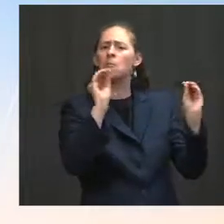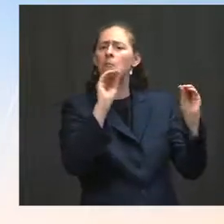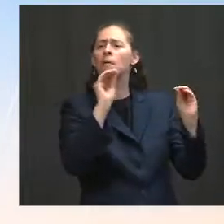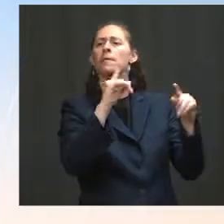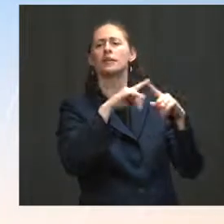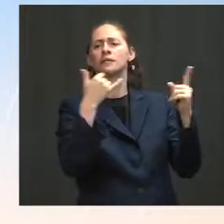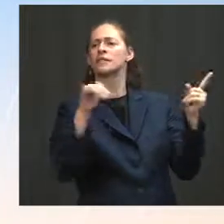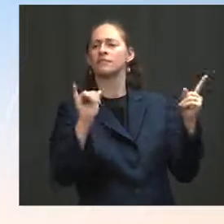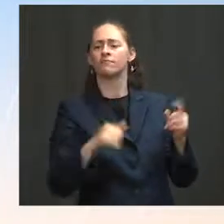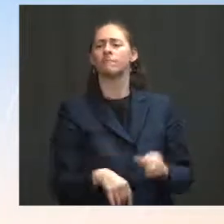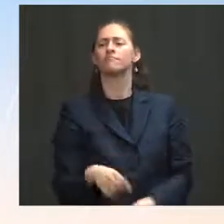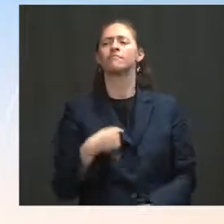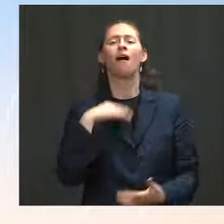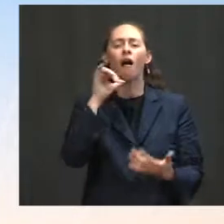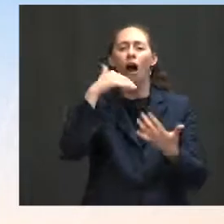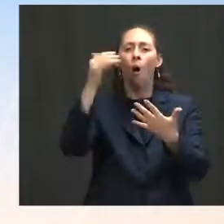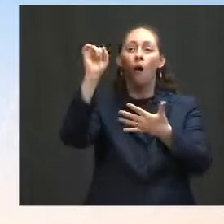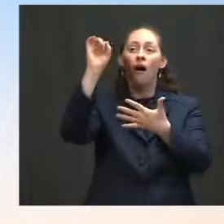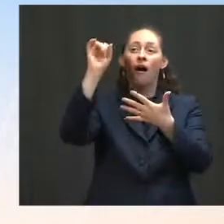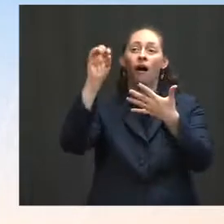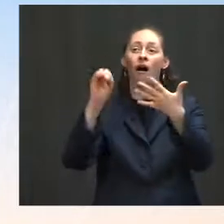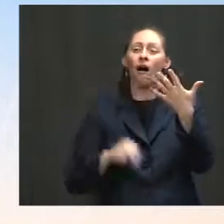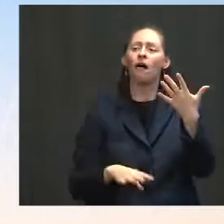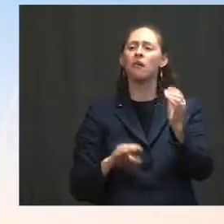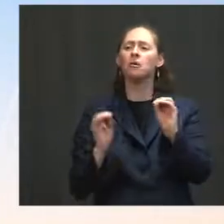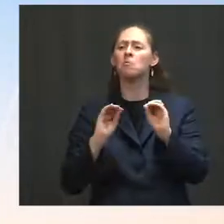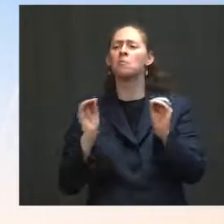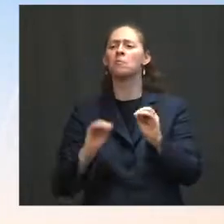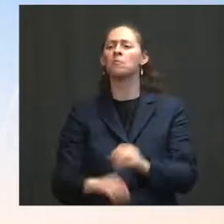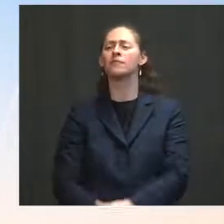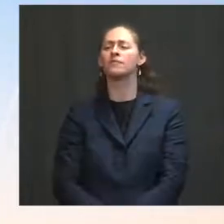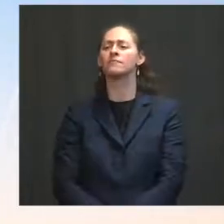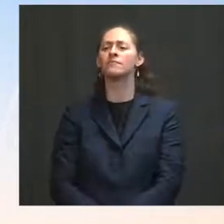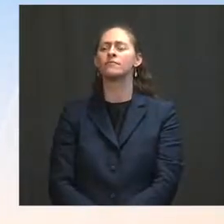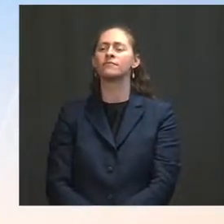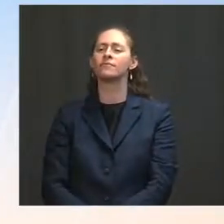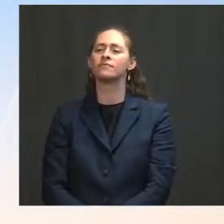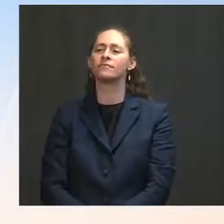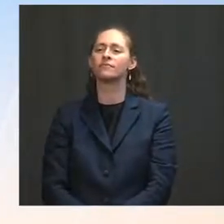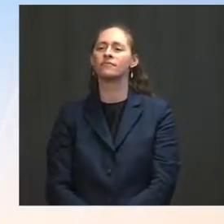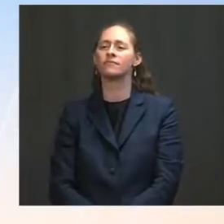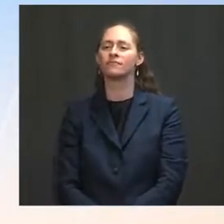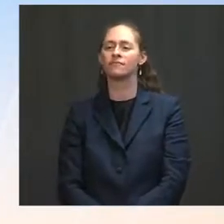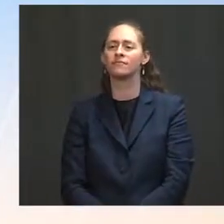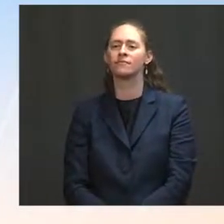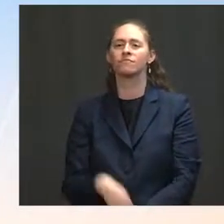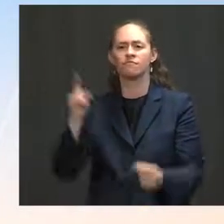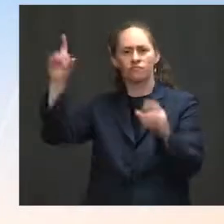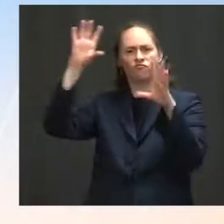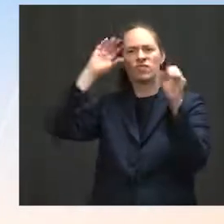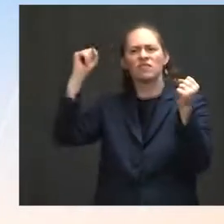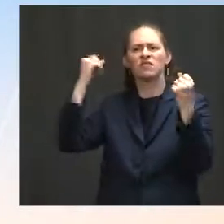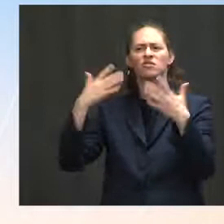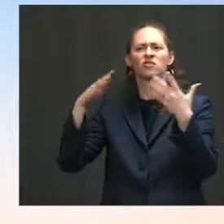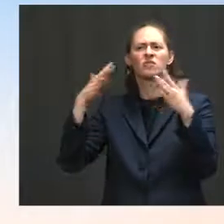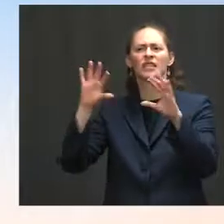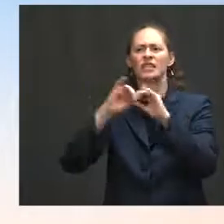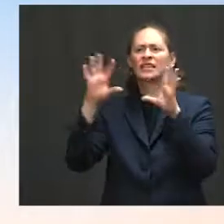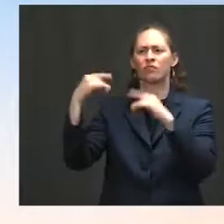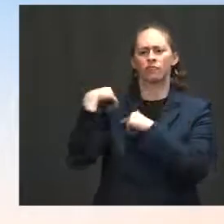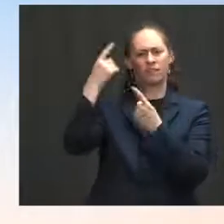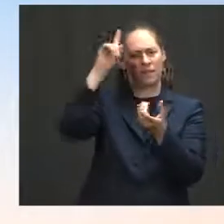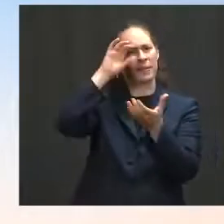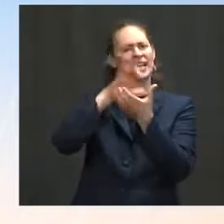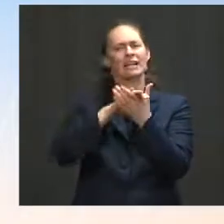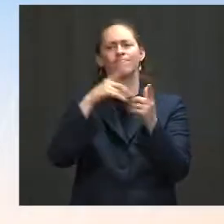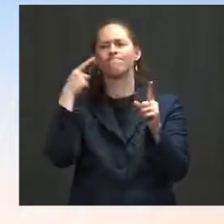you a tone and tenor readout here, but the president believes that and he's always believed this was going to need to be